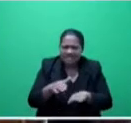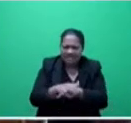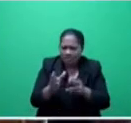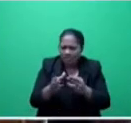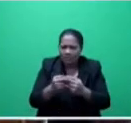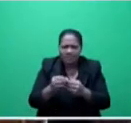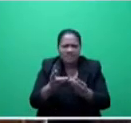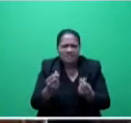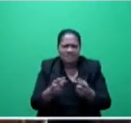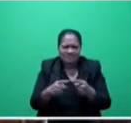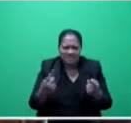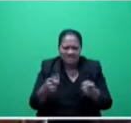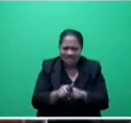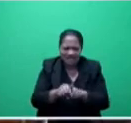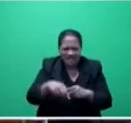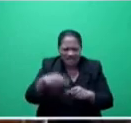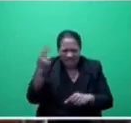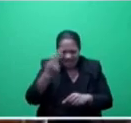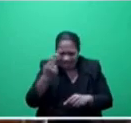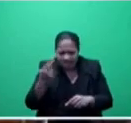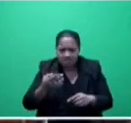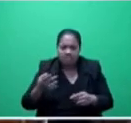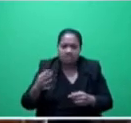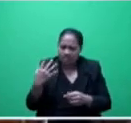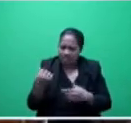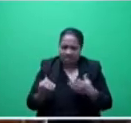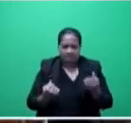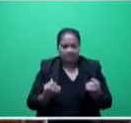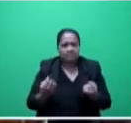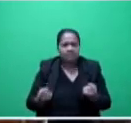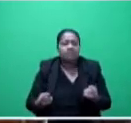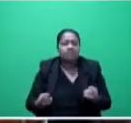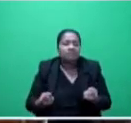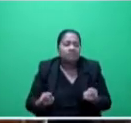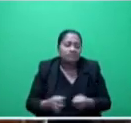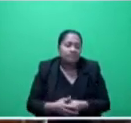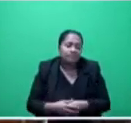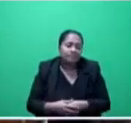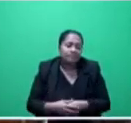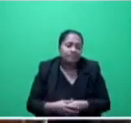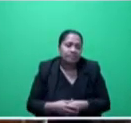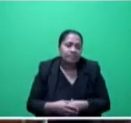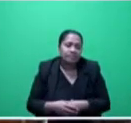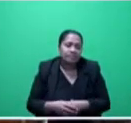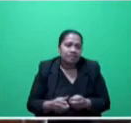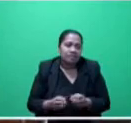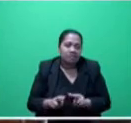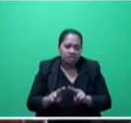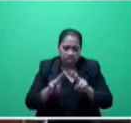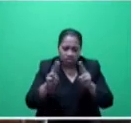turmoil in the timely and effective manner. Mr. Speaker, the United Nations has